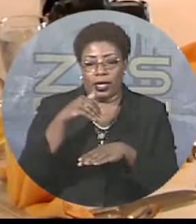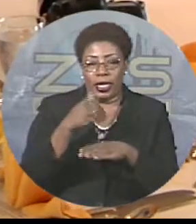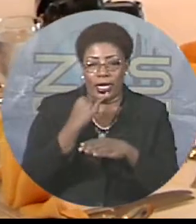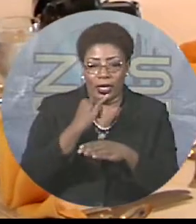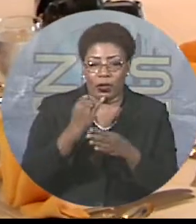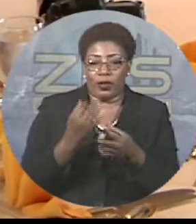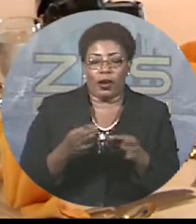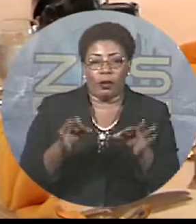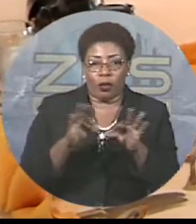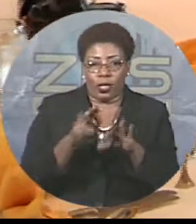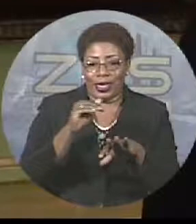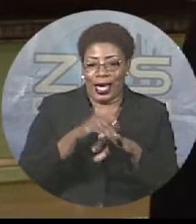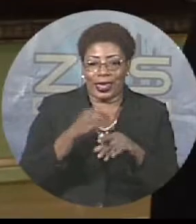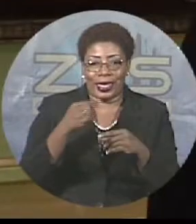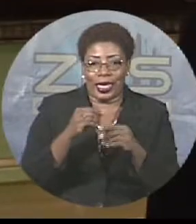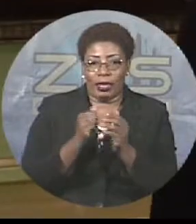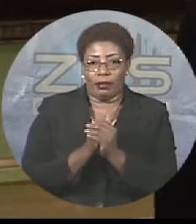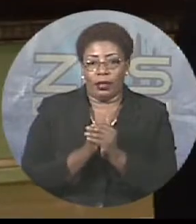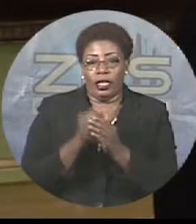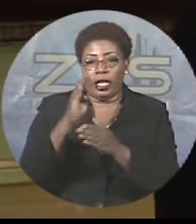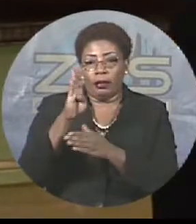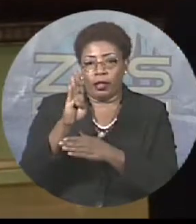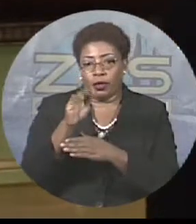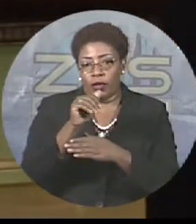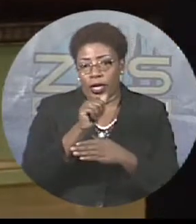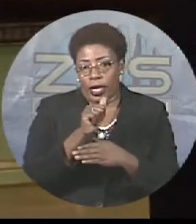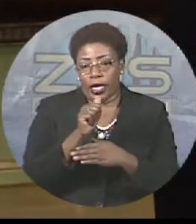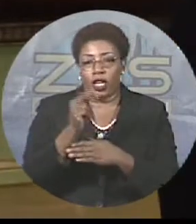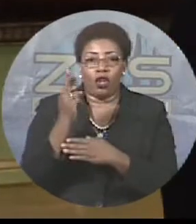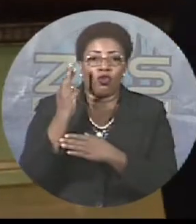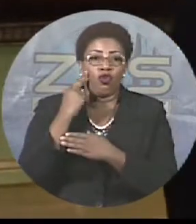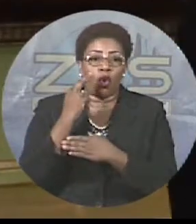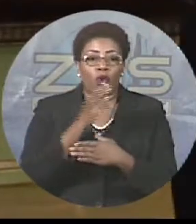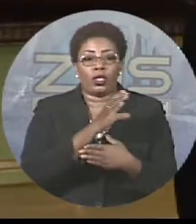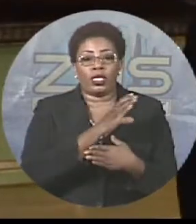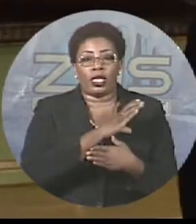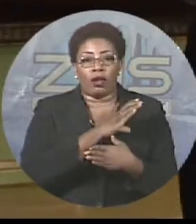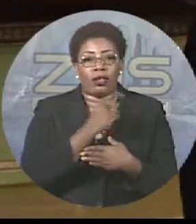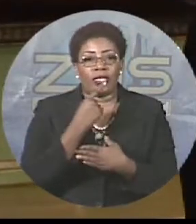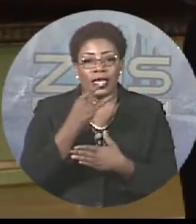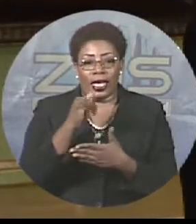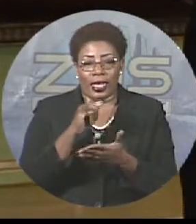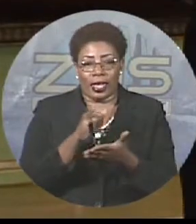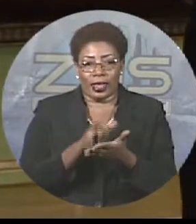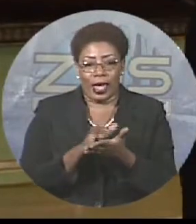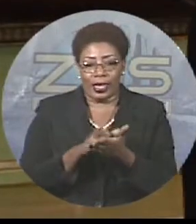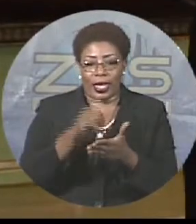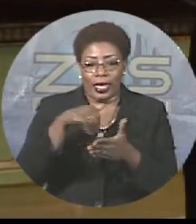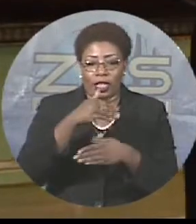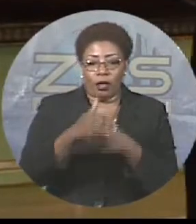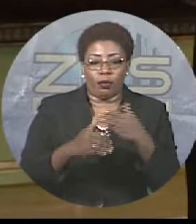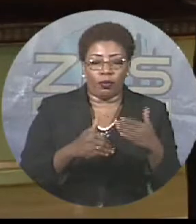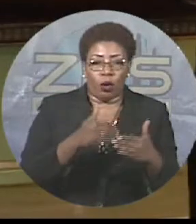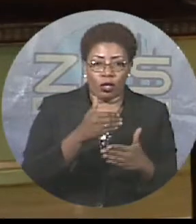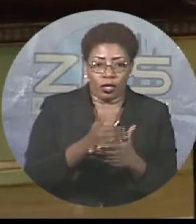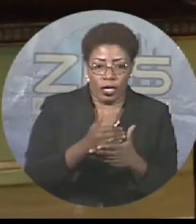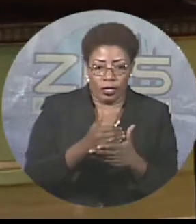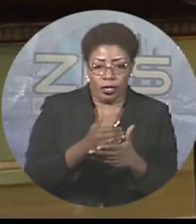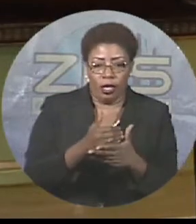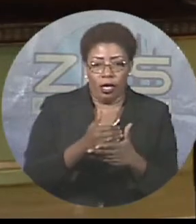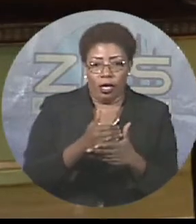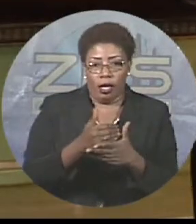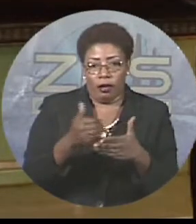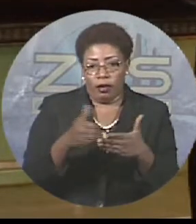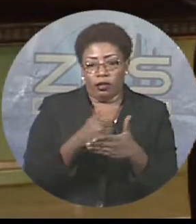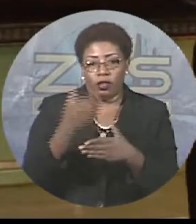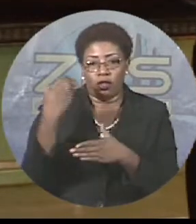Also at the media luncheon, B3A's boss, Rose Carey, indicated that they are in the process of filling the position of